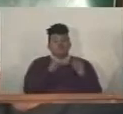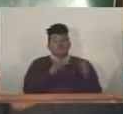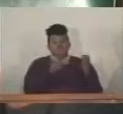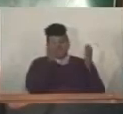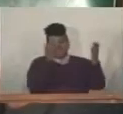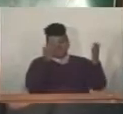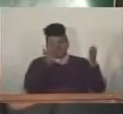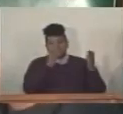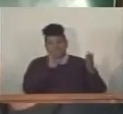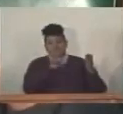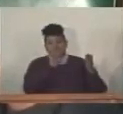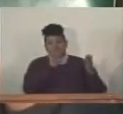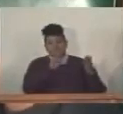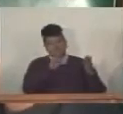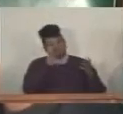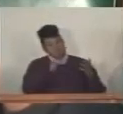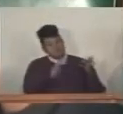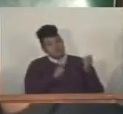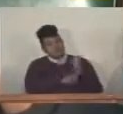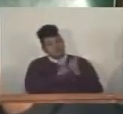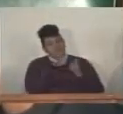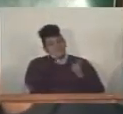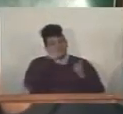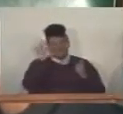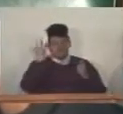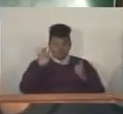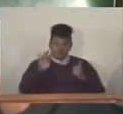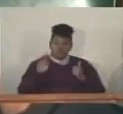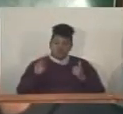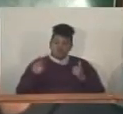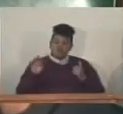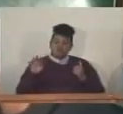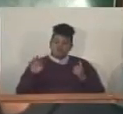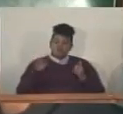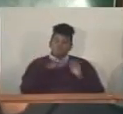Those are my questions, really.